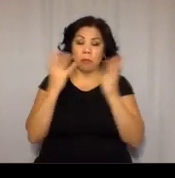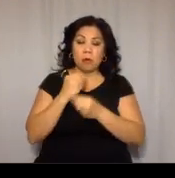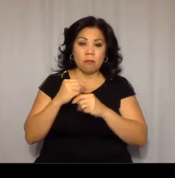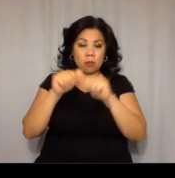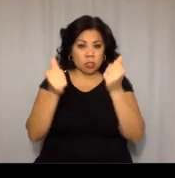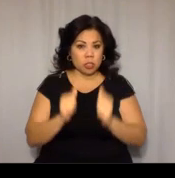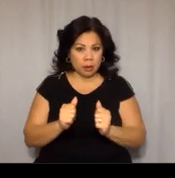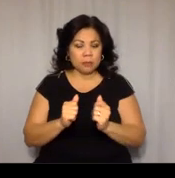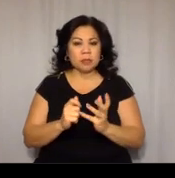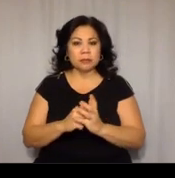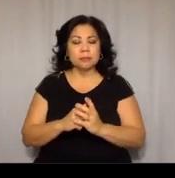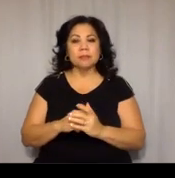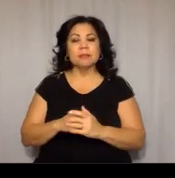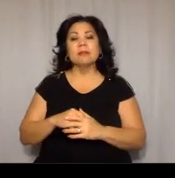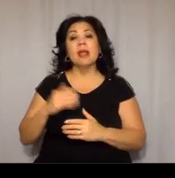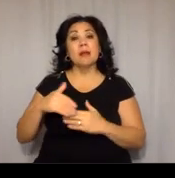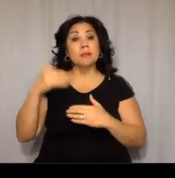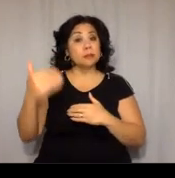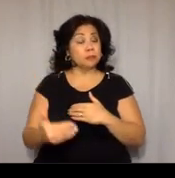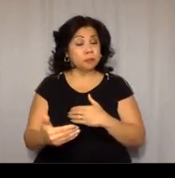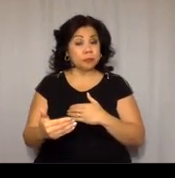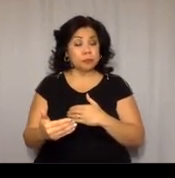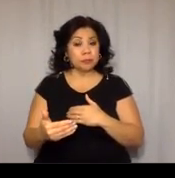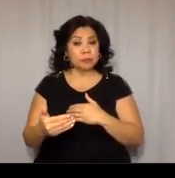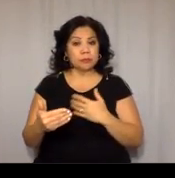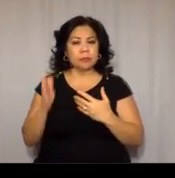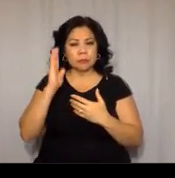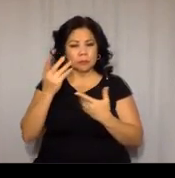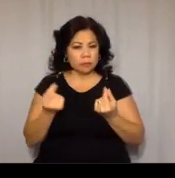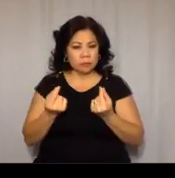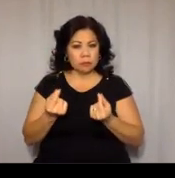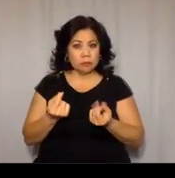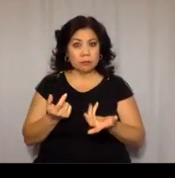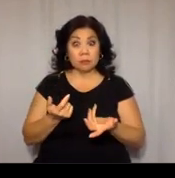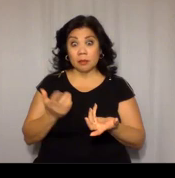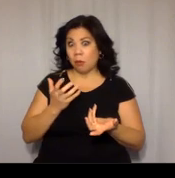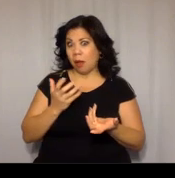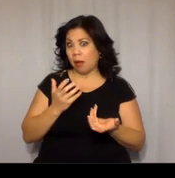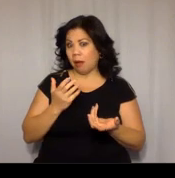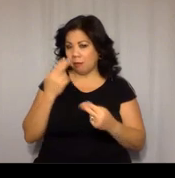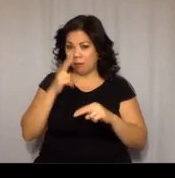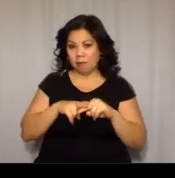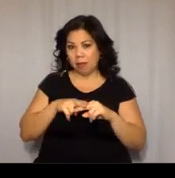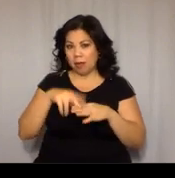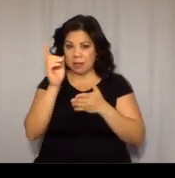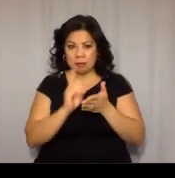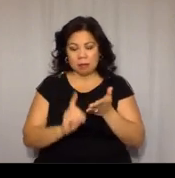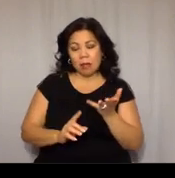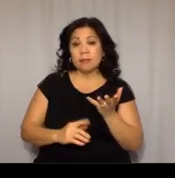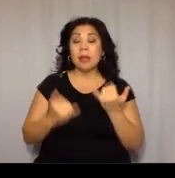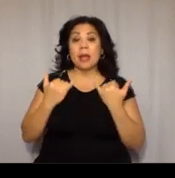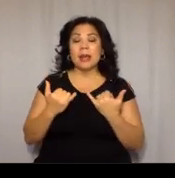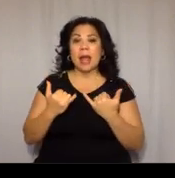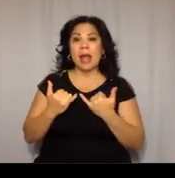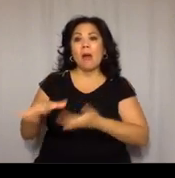step one. Step two for this project is, wow, how fun is that? Now we get to